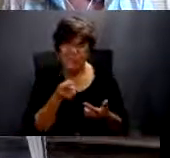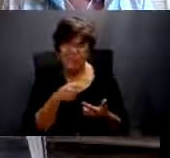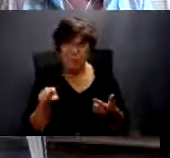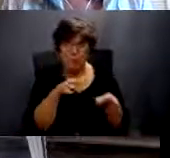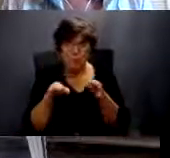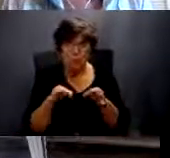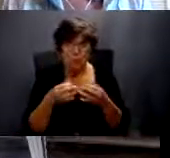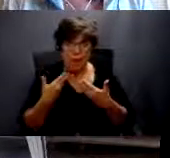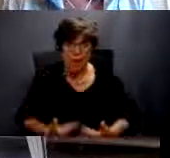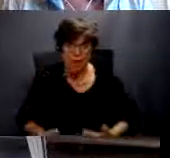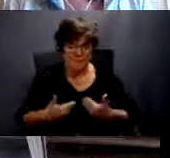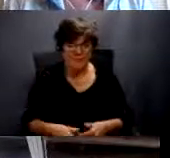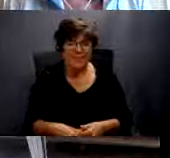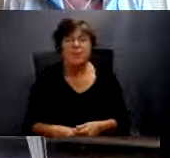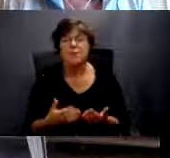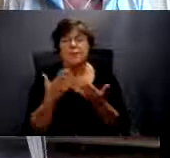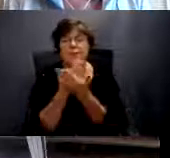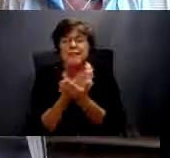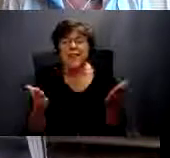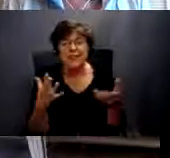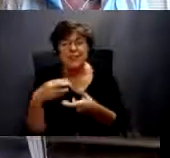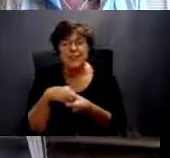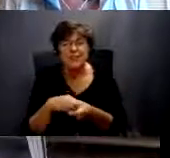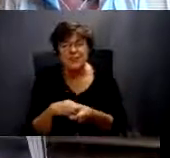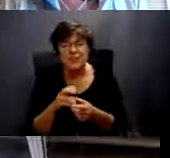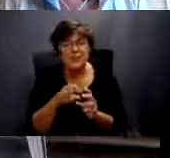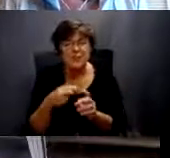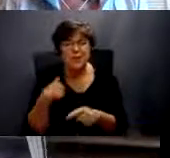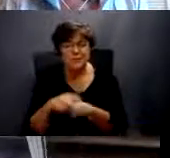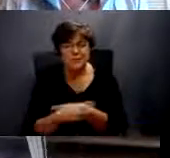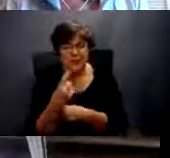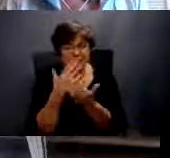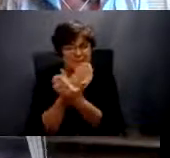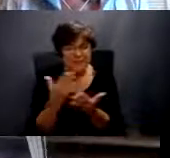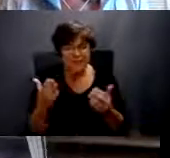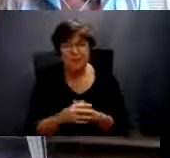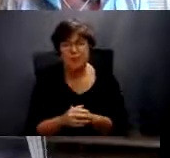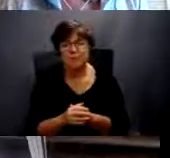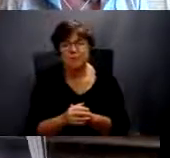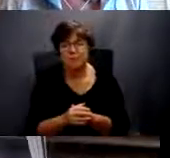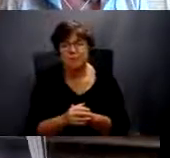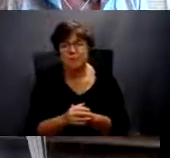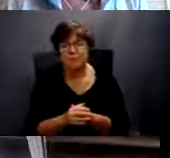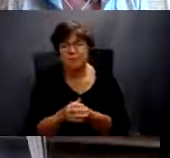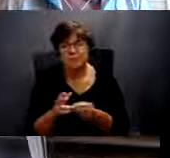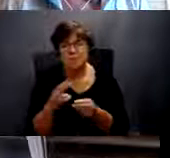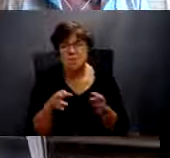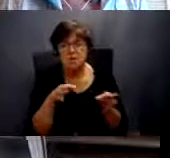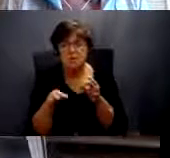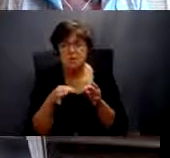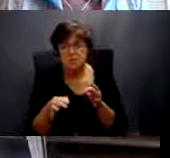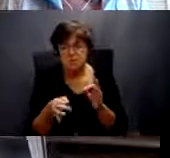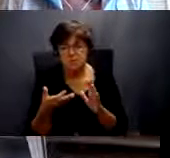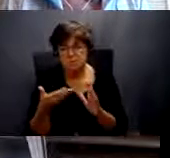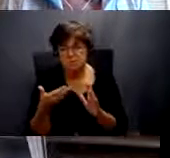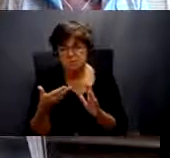describe. Thank you everyone for being here. And let's give you a brief explanation